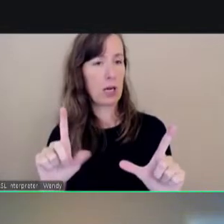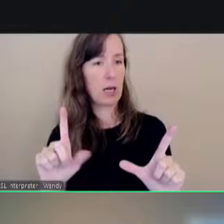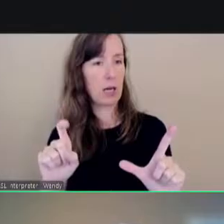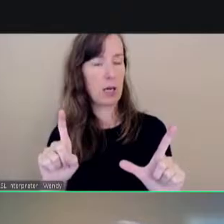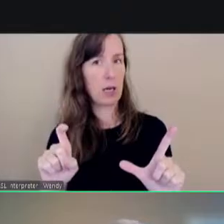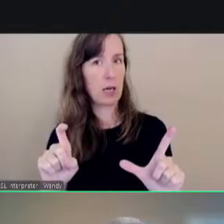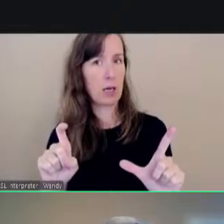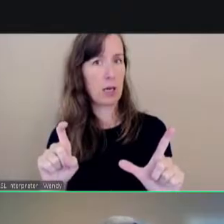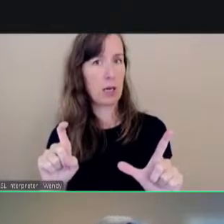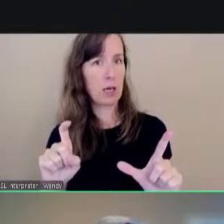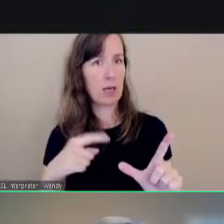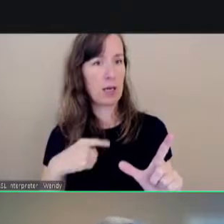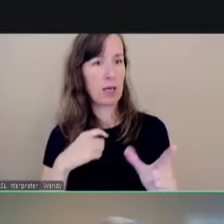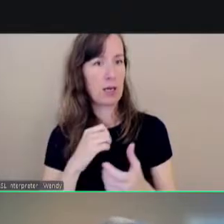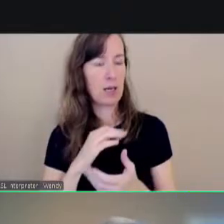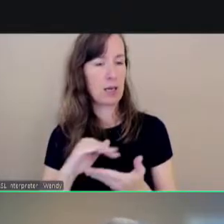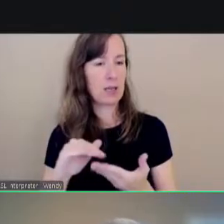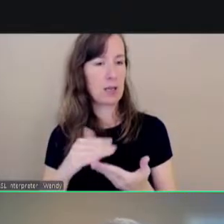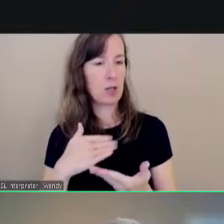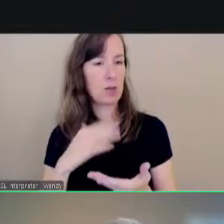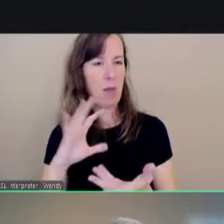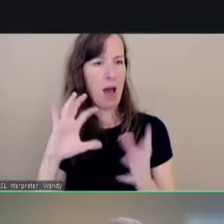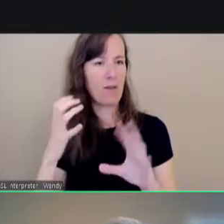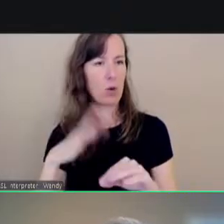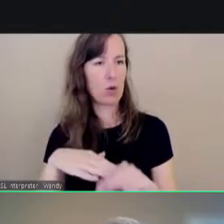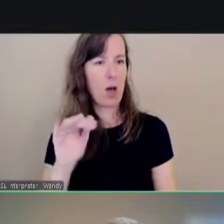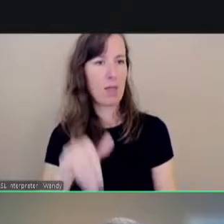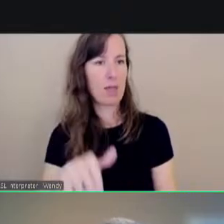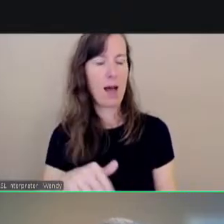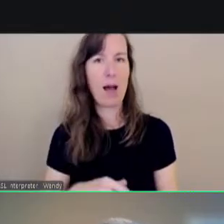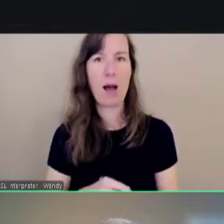Pardon my confusion on that.